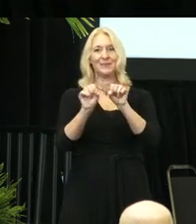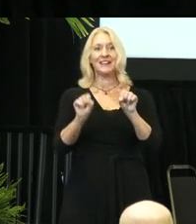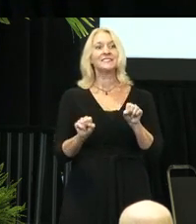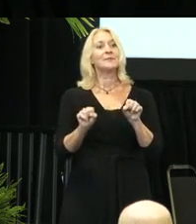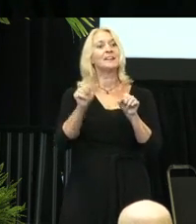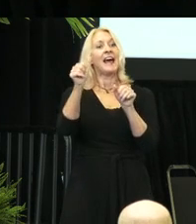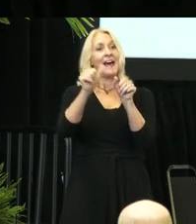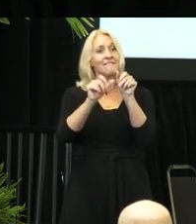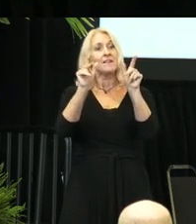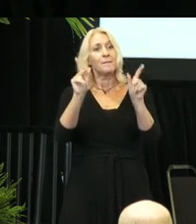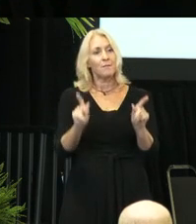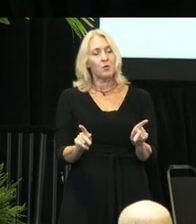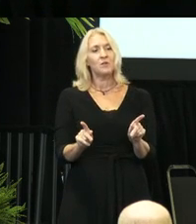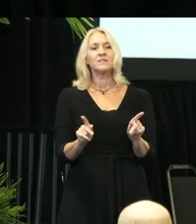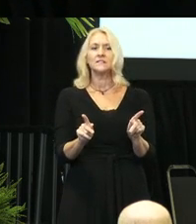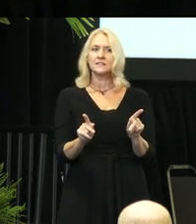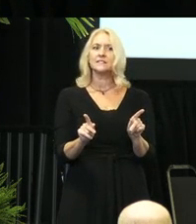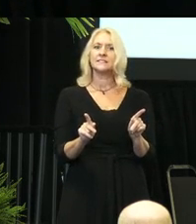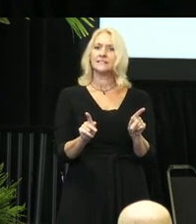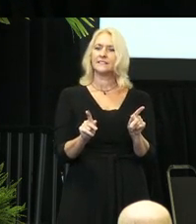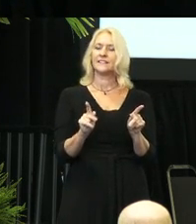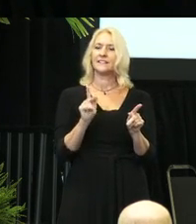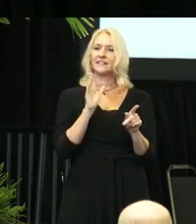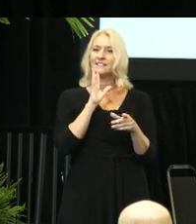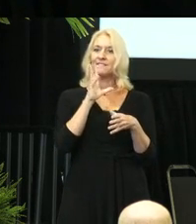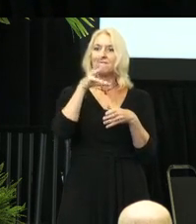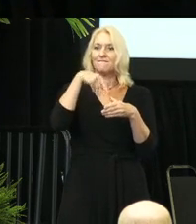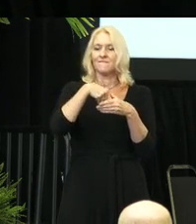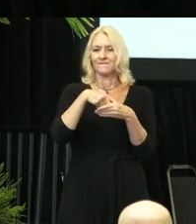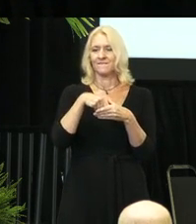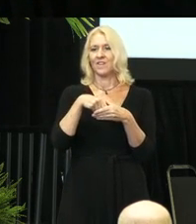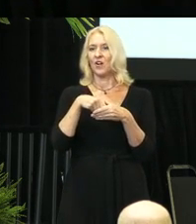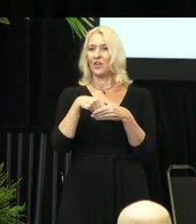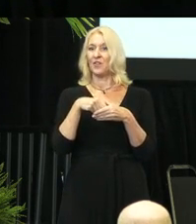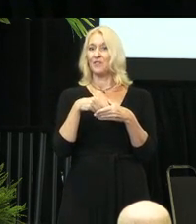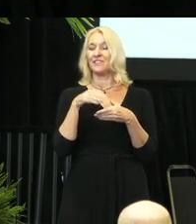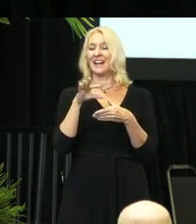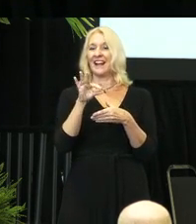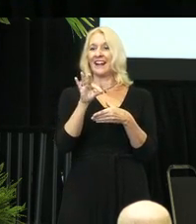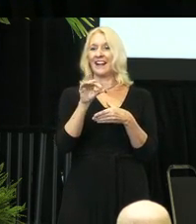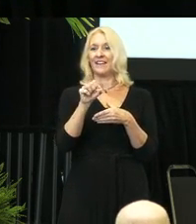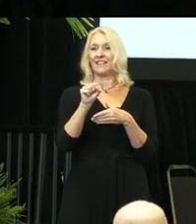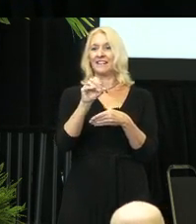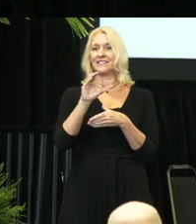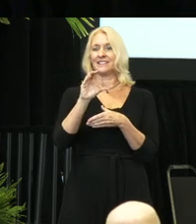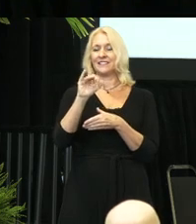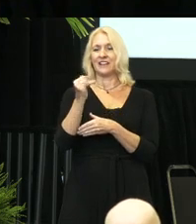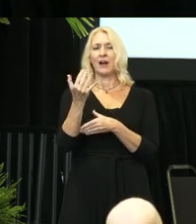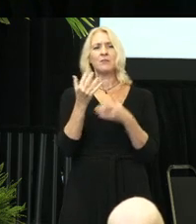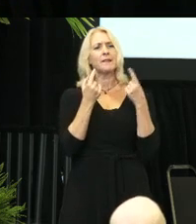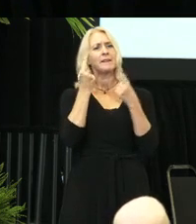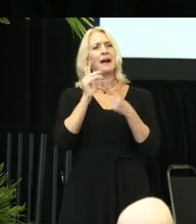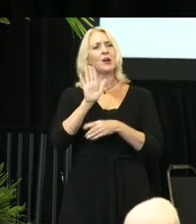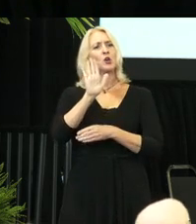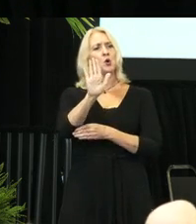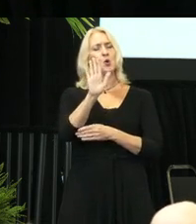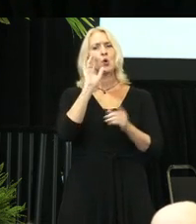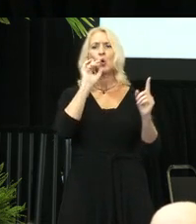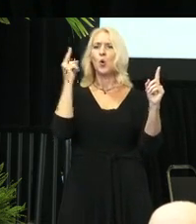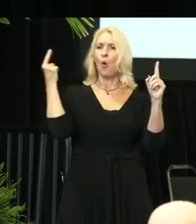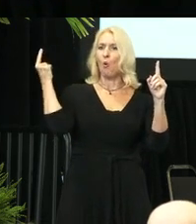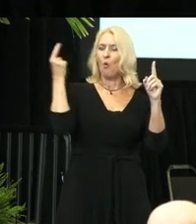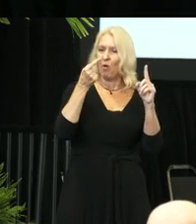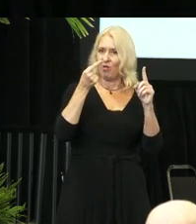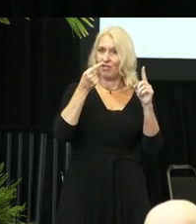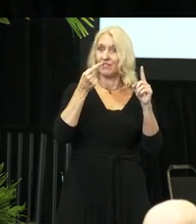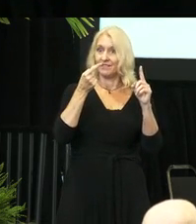us plays a role in the future of FSCJ. Imagine your role over this next academic year. And when you